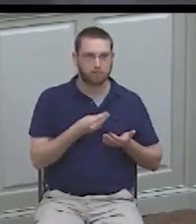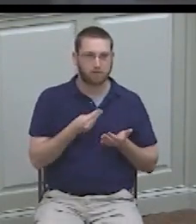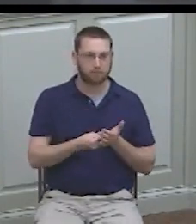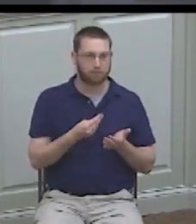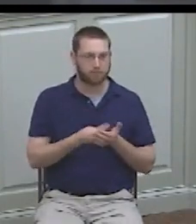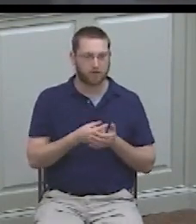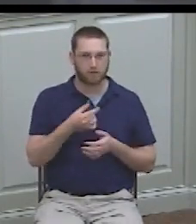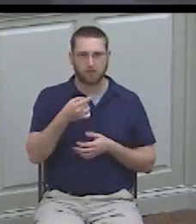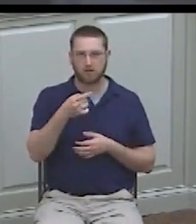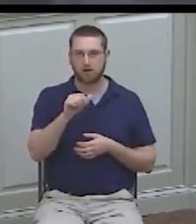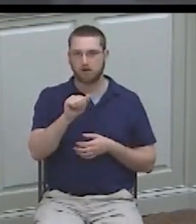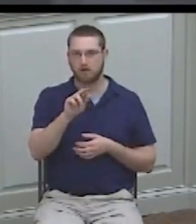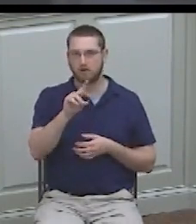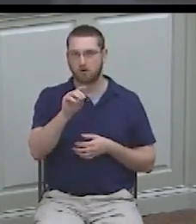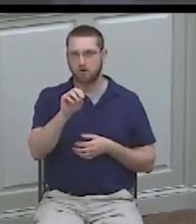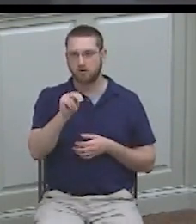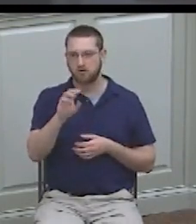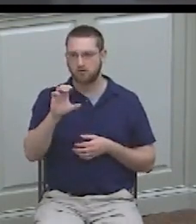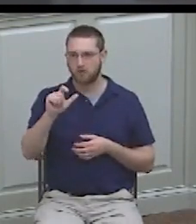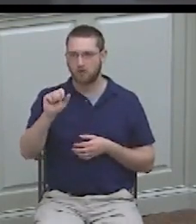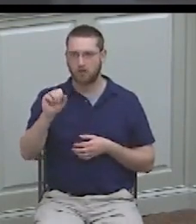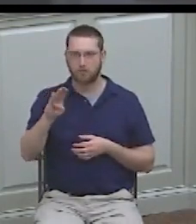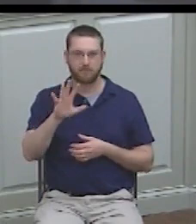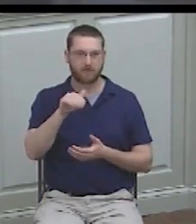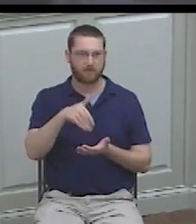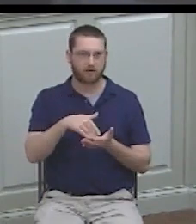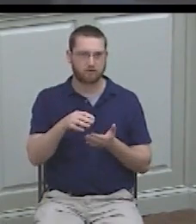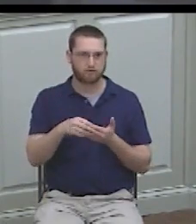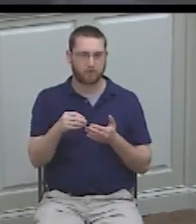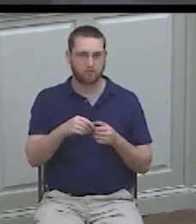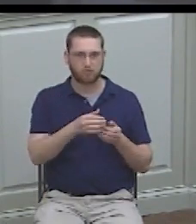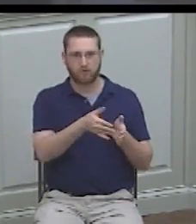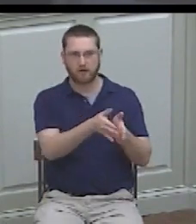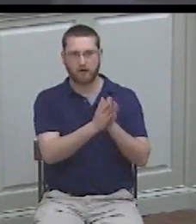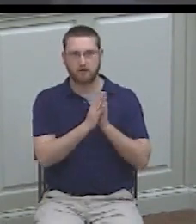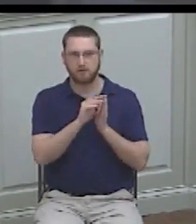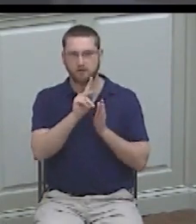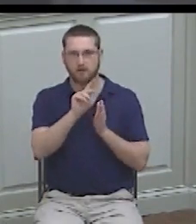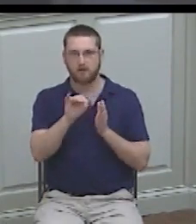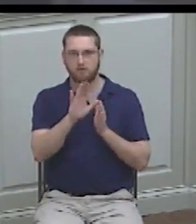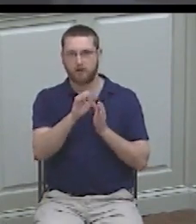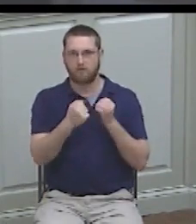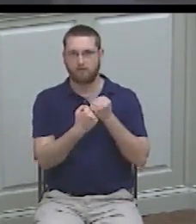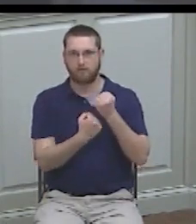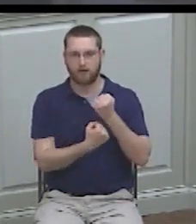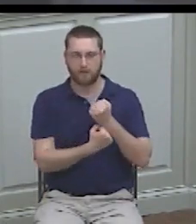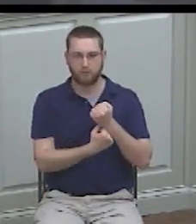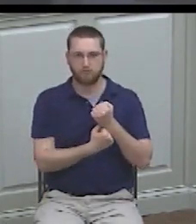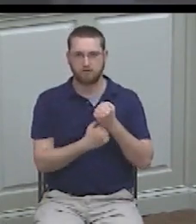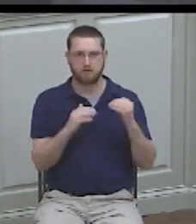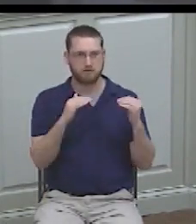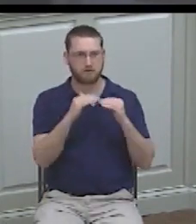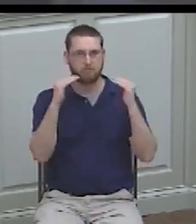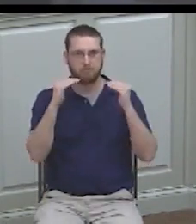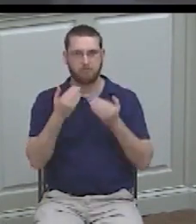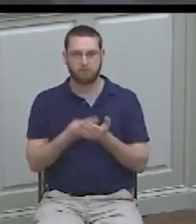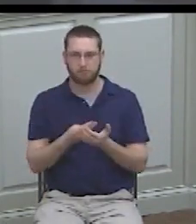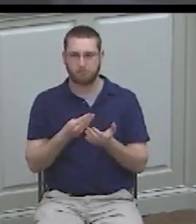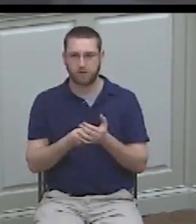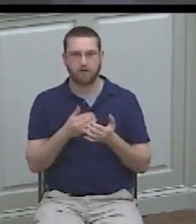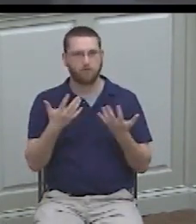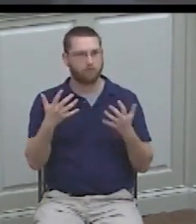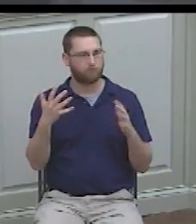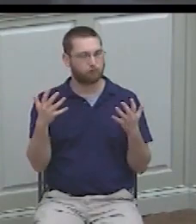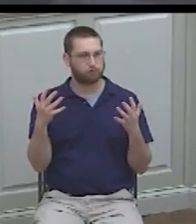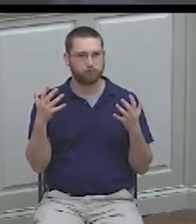folks, $5,000. We asked the Kentucky Utilities Foundation to give us a matching grant, which they have